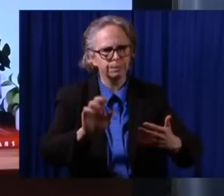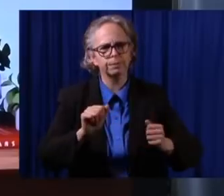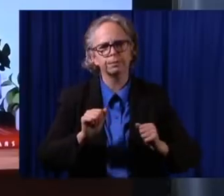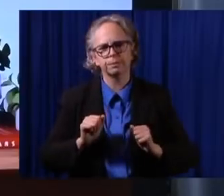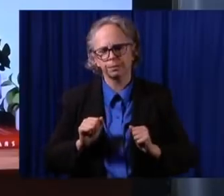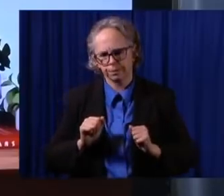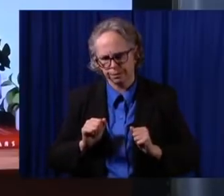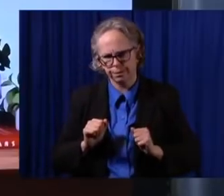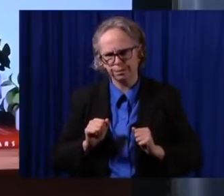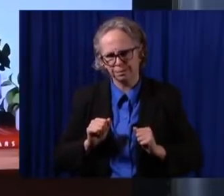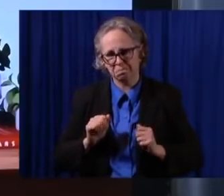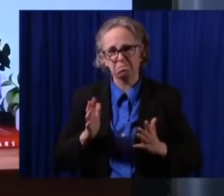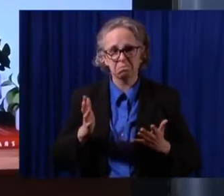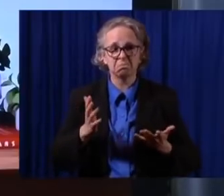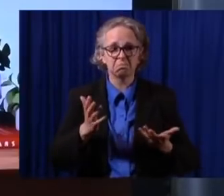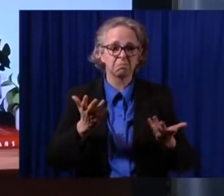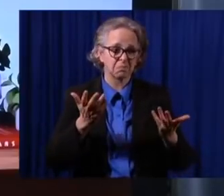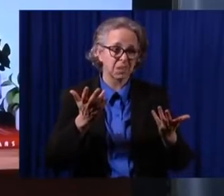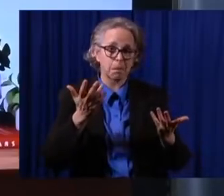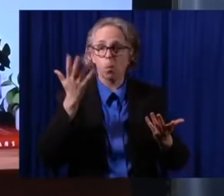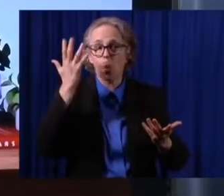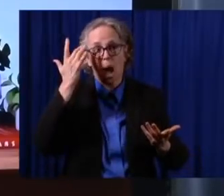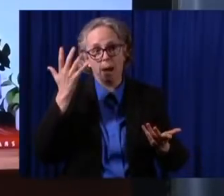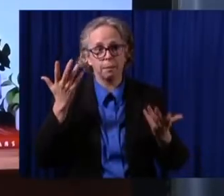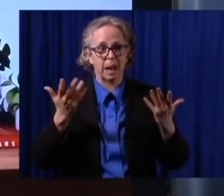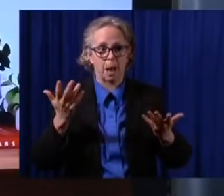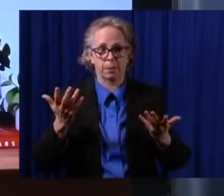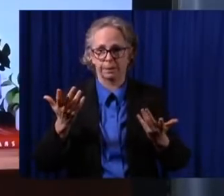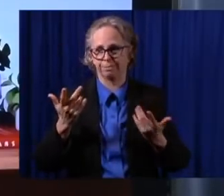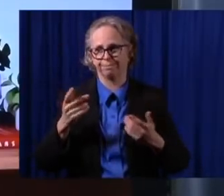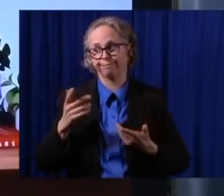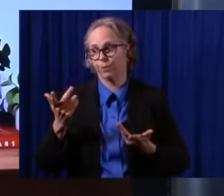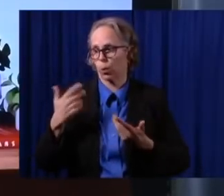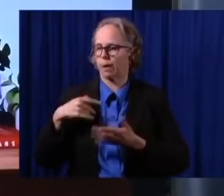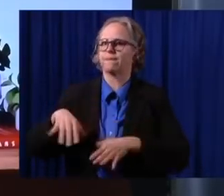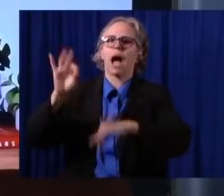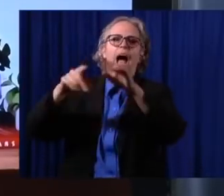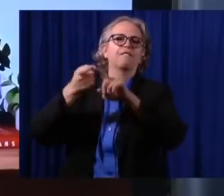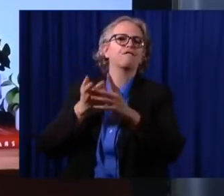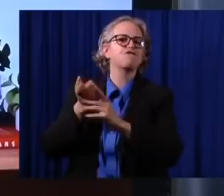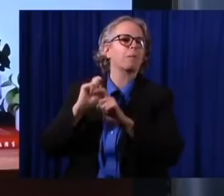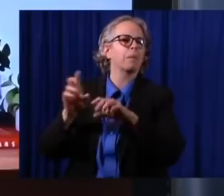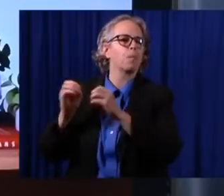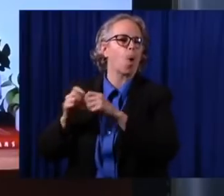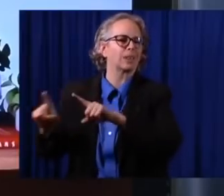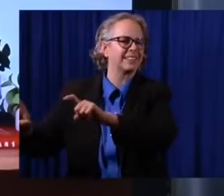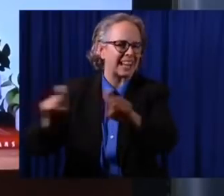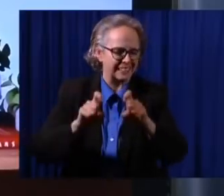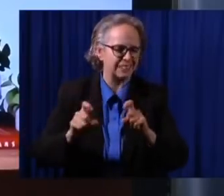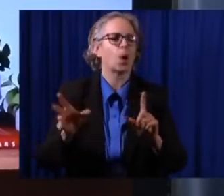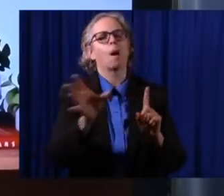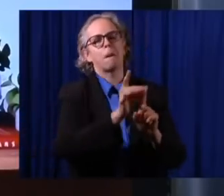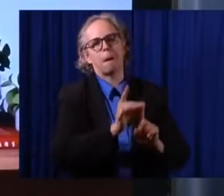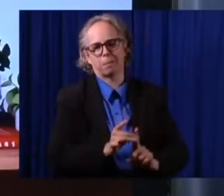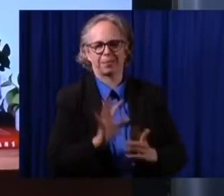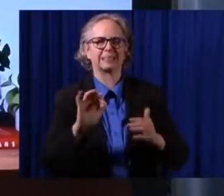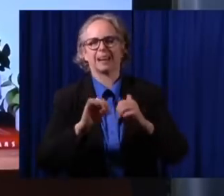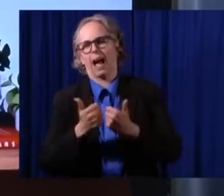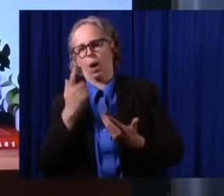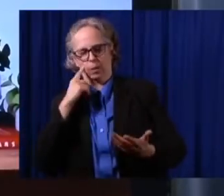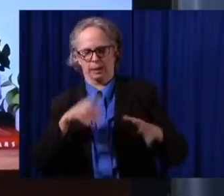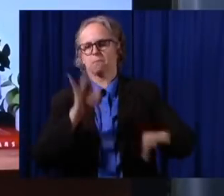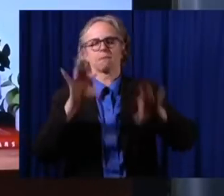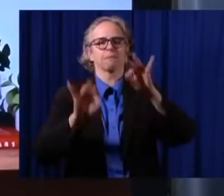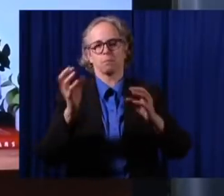increased testing as we were working together with the state and other institutions to increase our testing. Of course, we captured